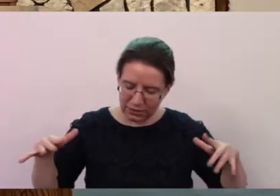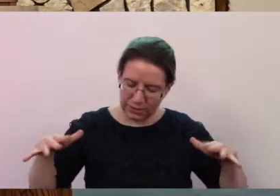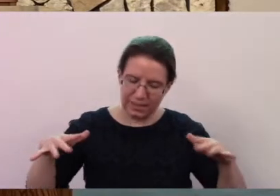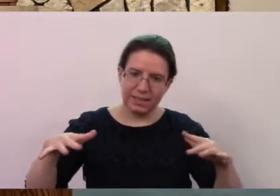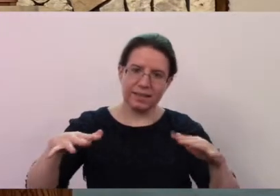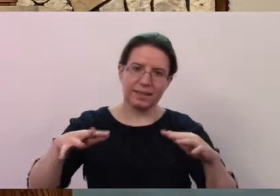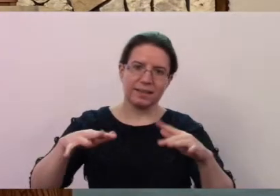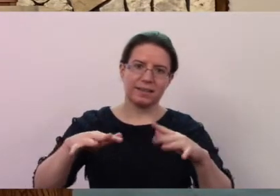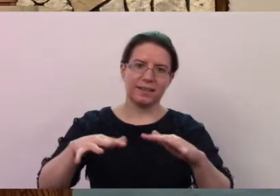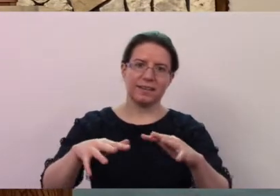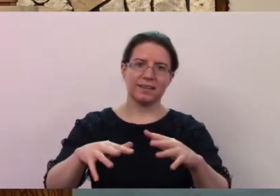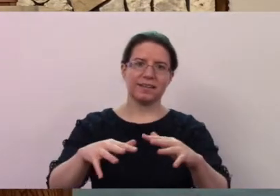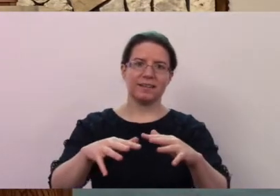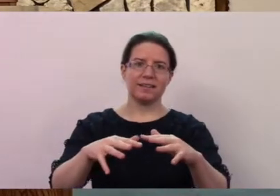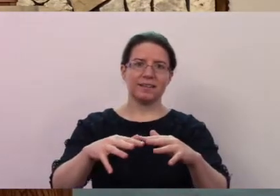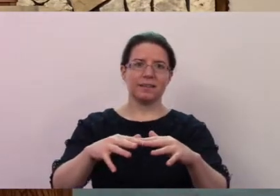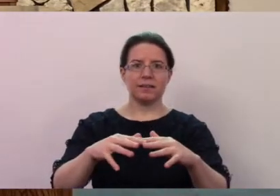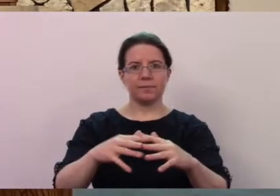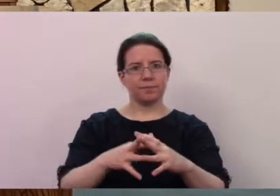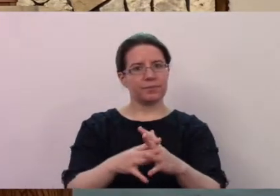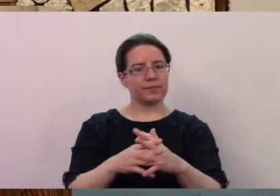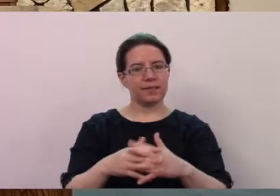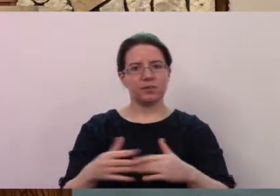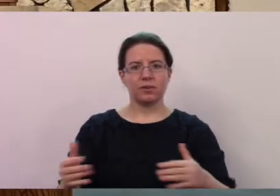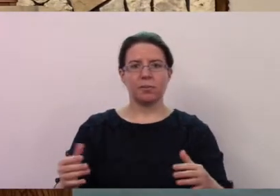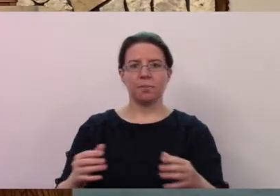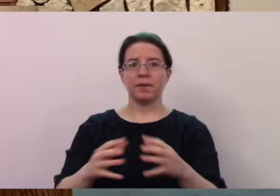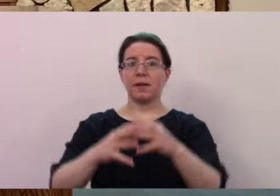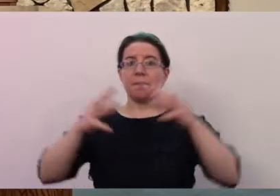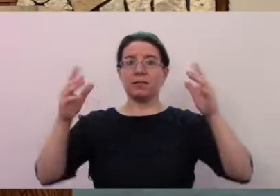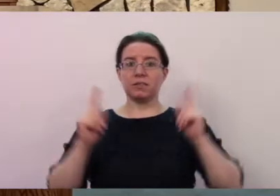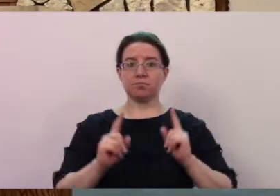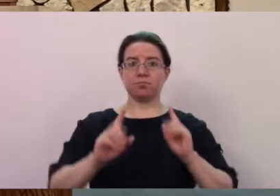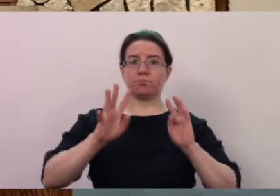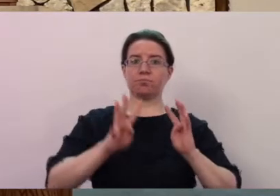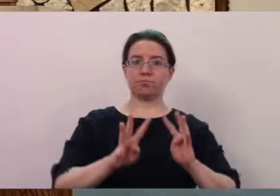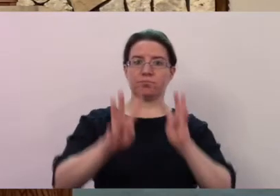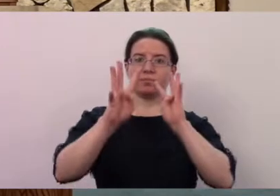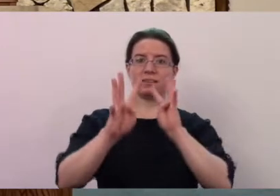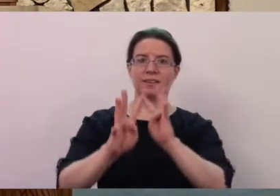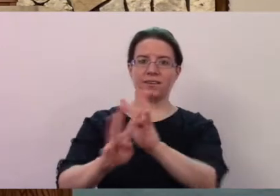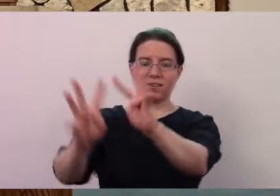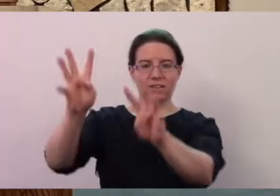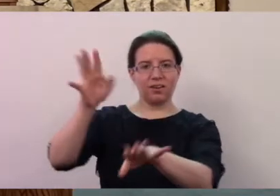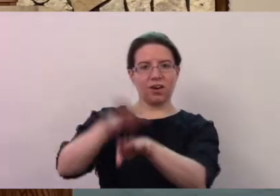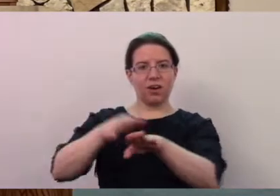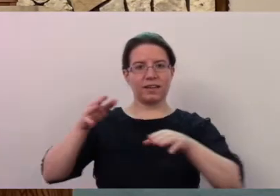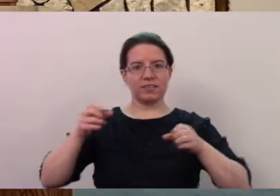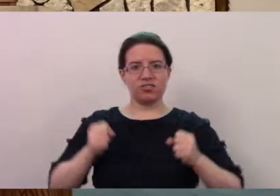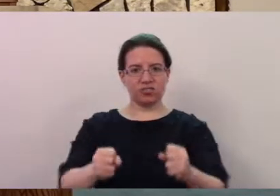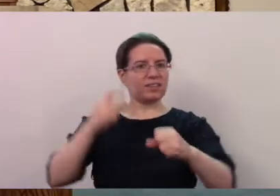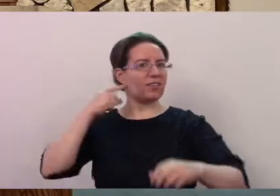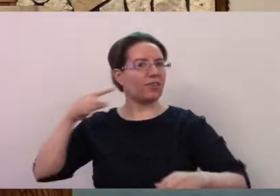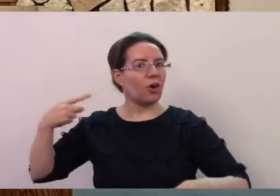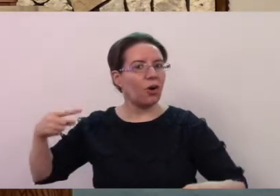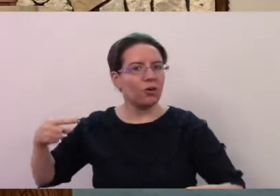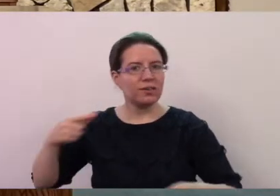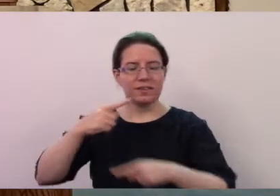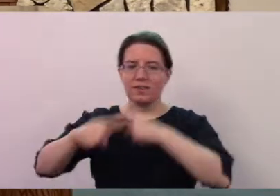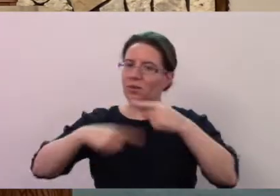are gathering in, there will be a great procession over on the streets of gold. When